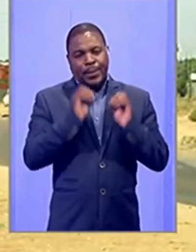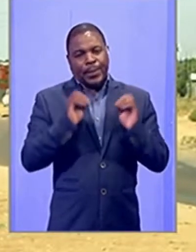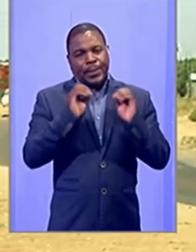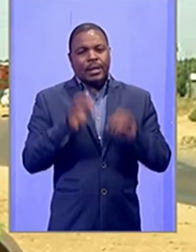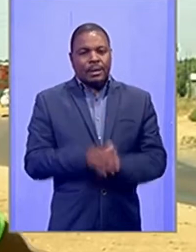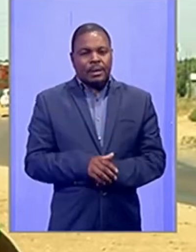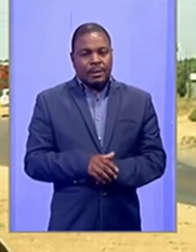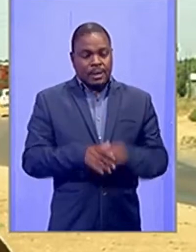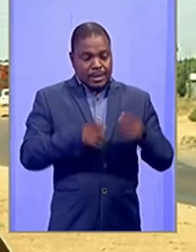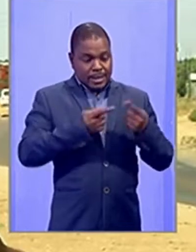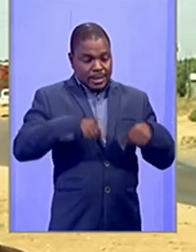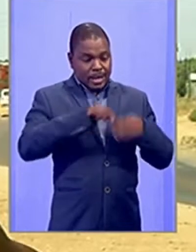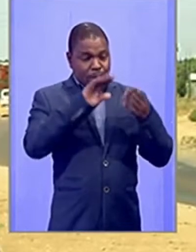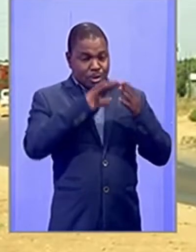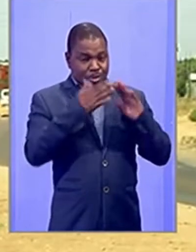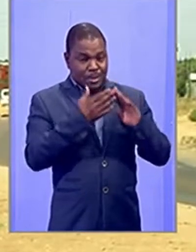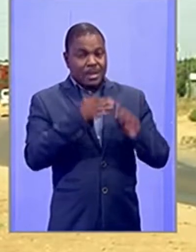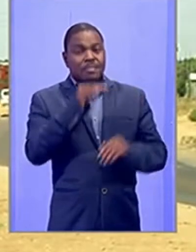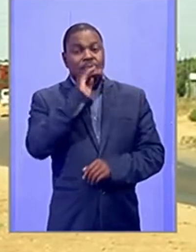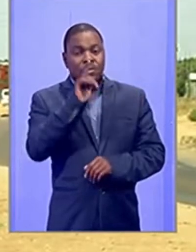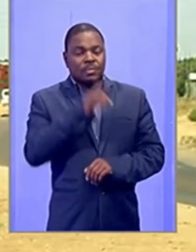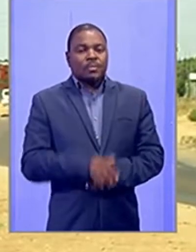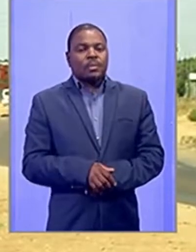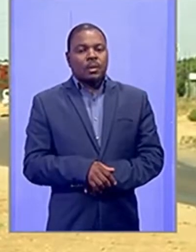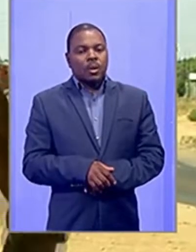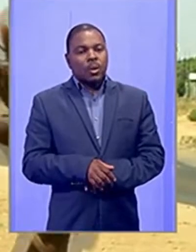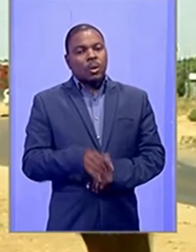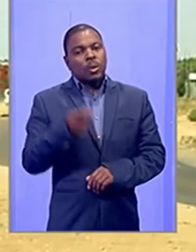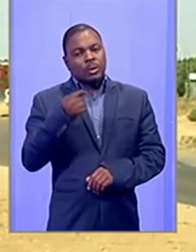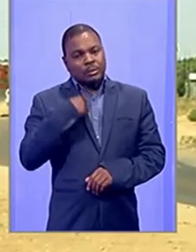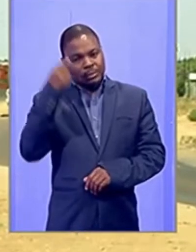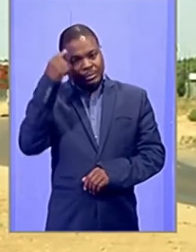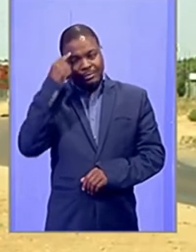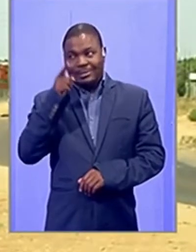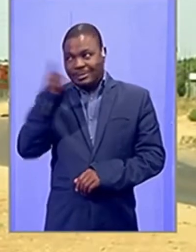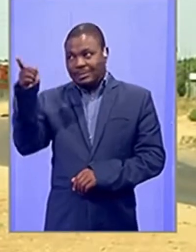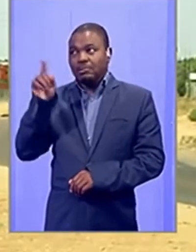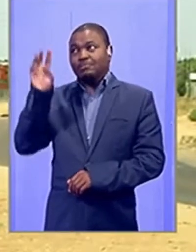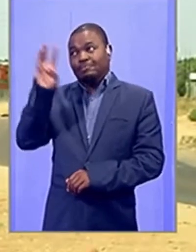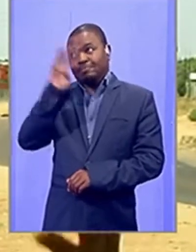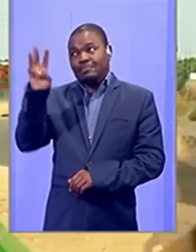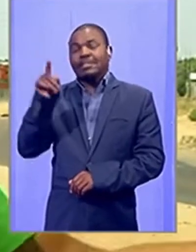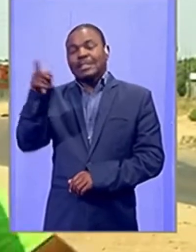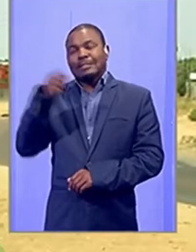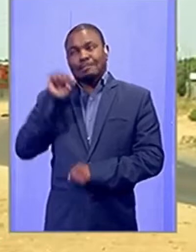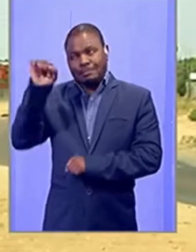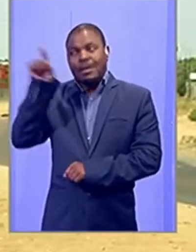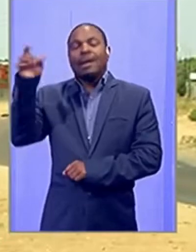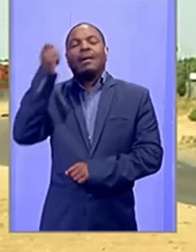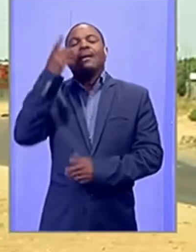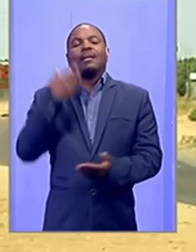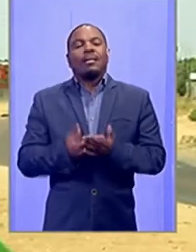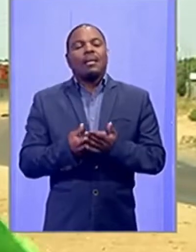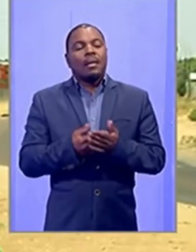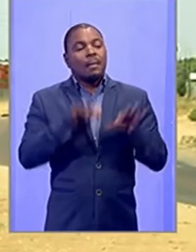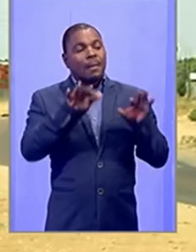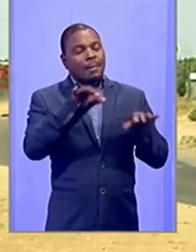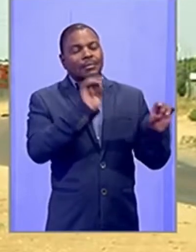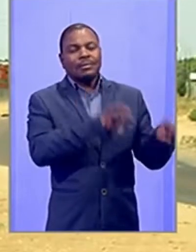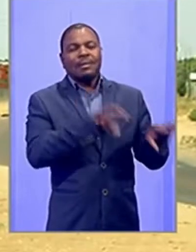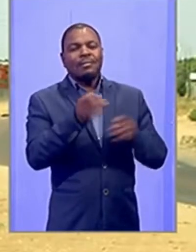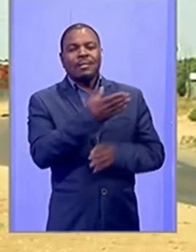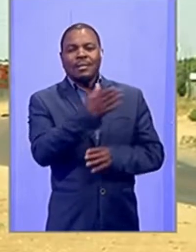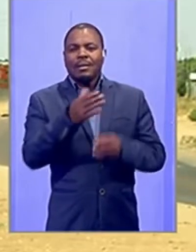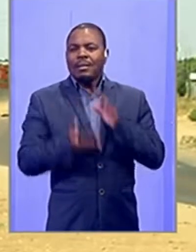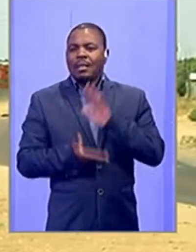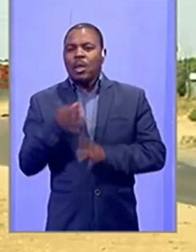badudi a se gore ye re dirile mo re nagana gore ba nyaka go kwa ka letlalo. Ene batho ba borena ba safara go nibela gore ba eme